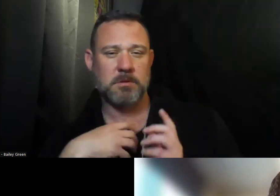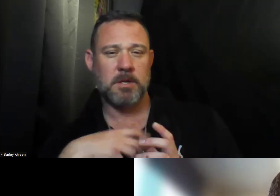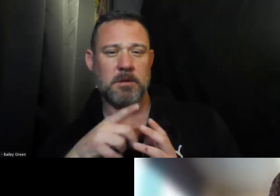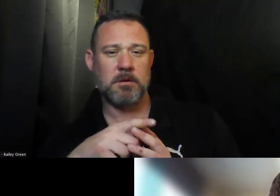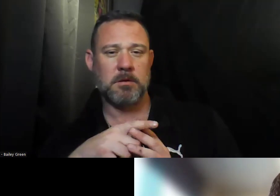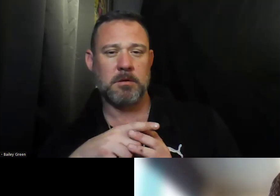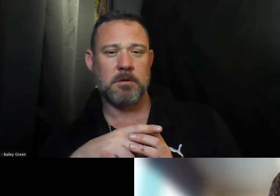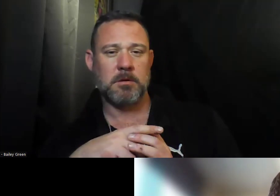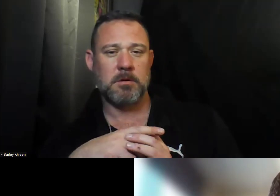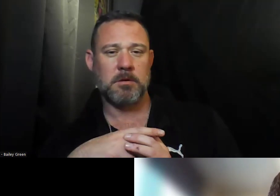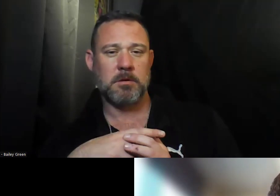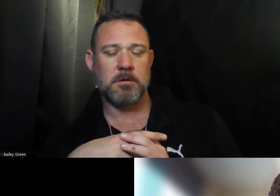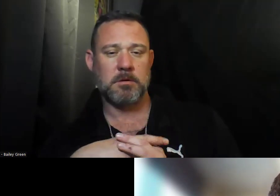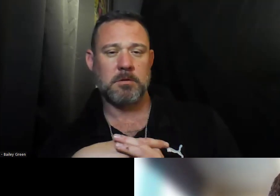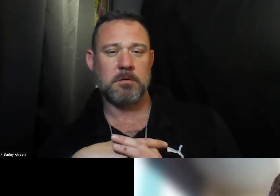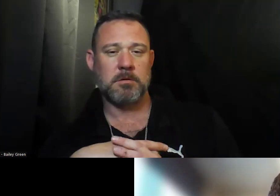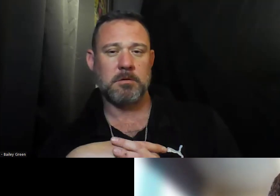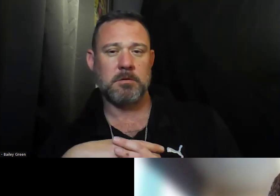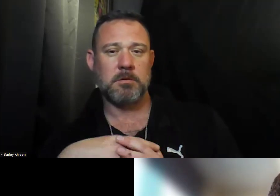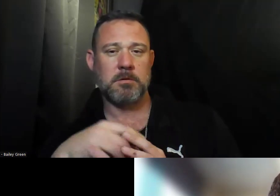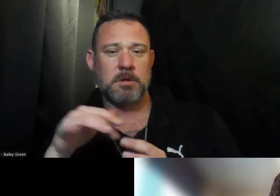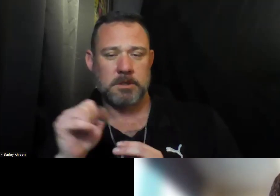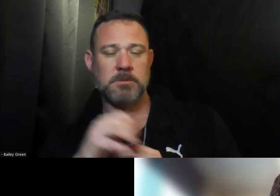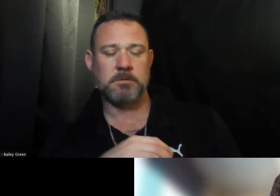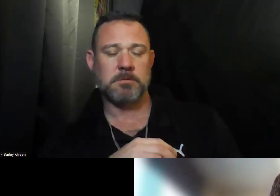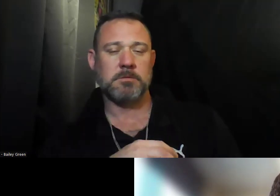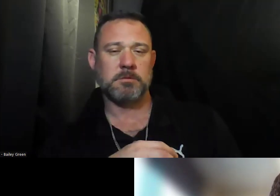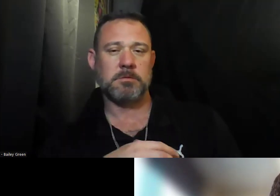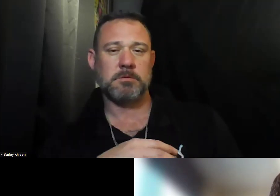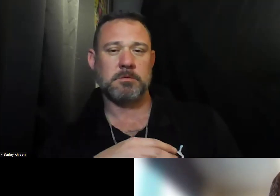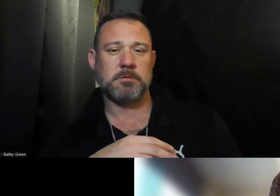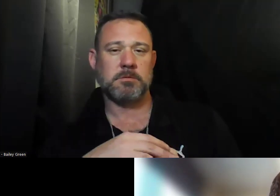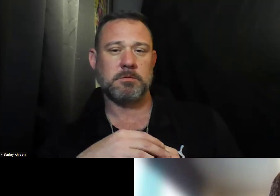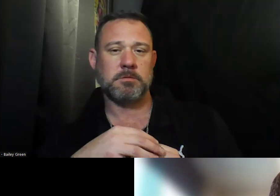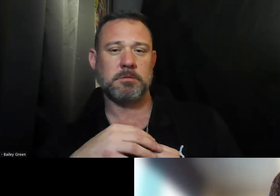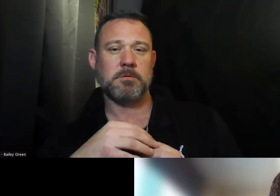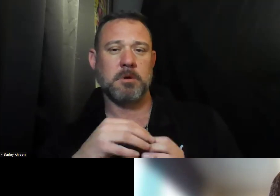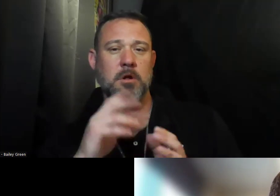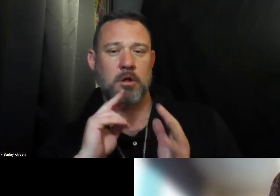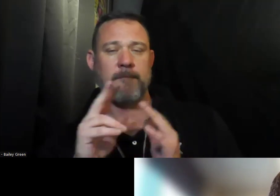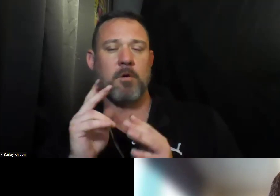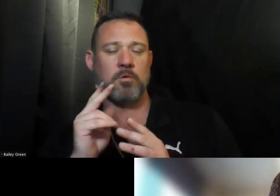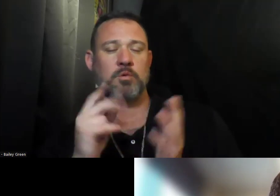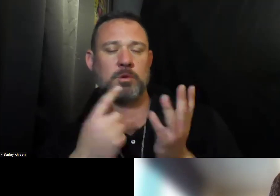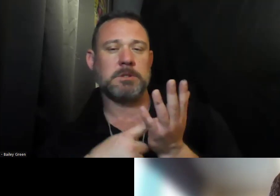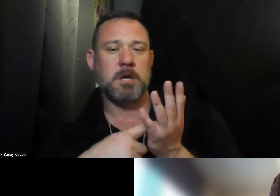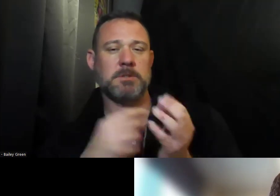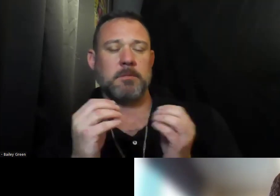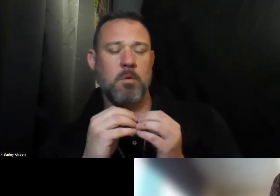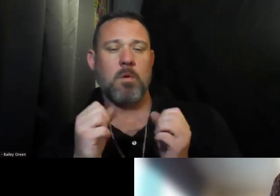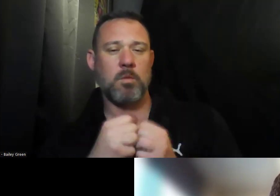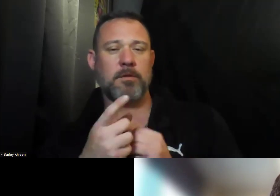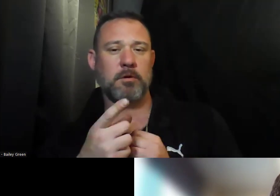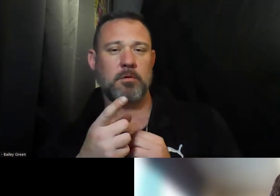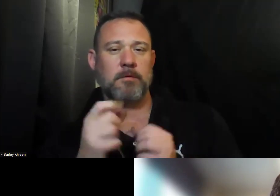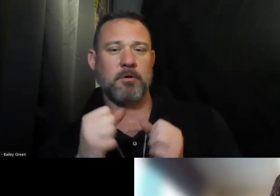Sandra? Yes, I am. Yes. Fantastic. Looking forward to discussing all of that further with you. If you